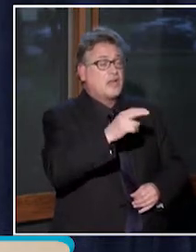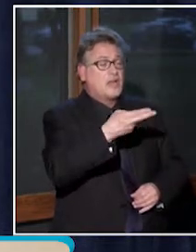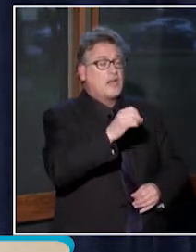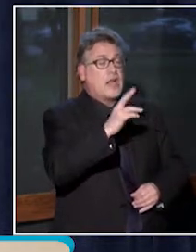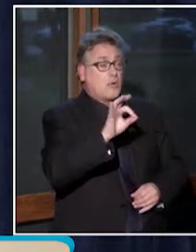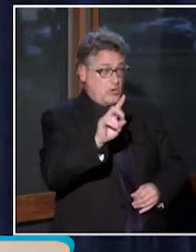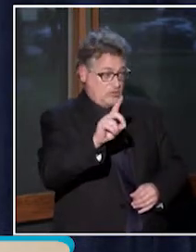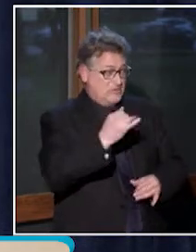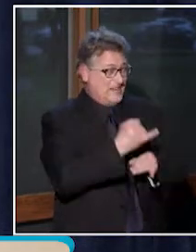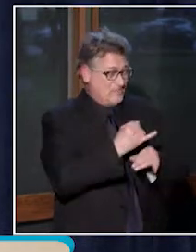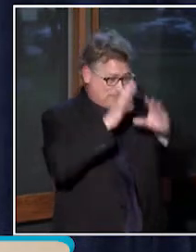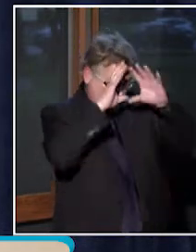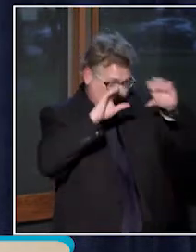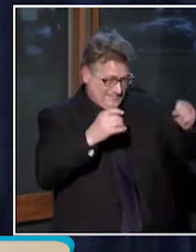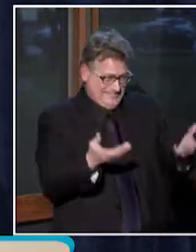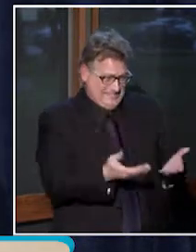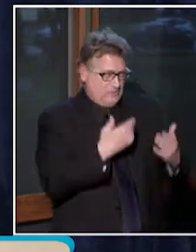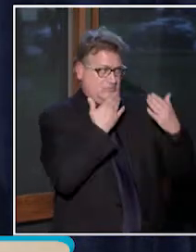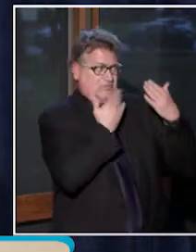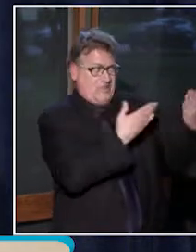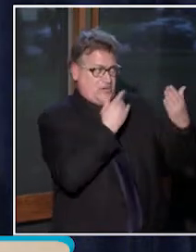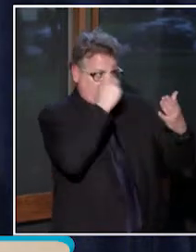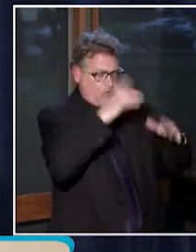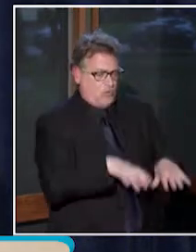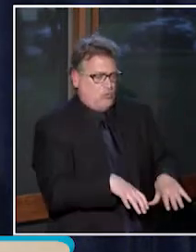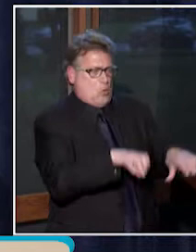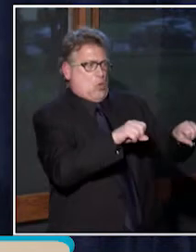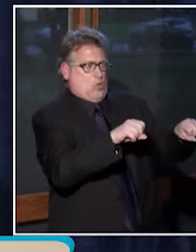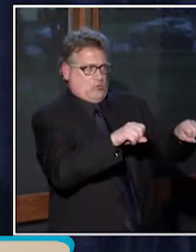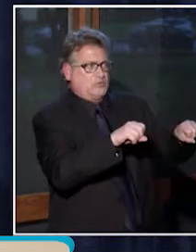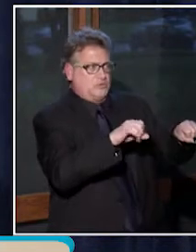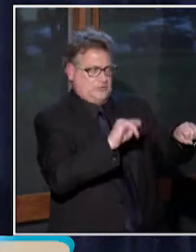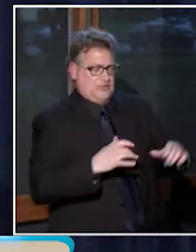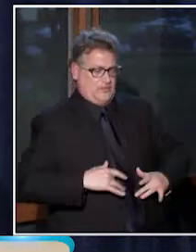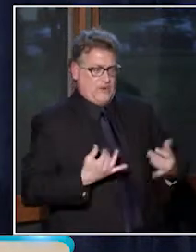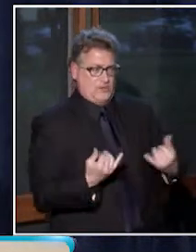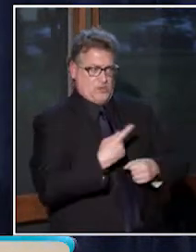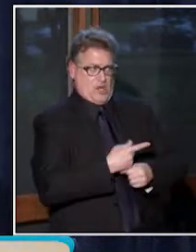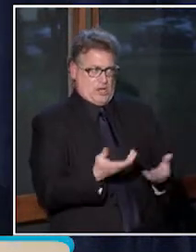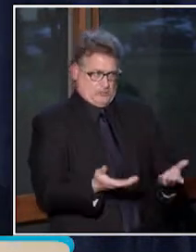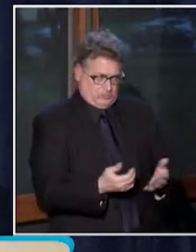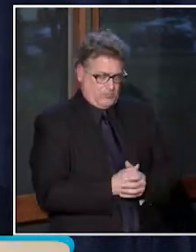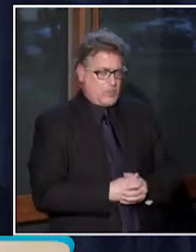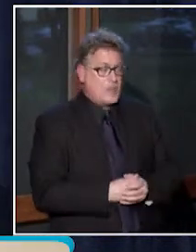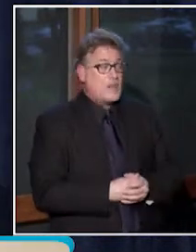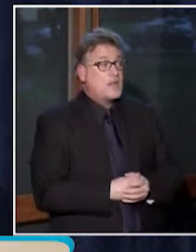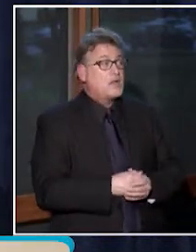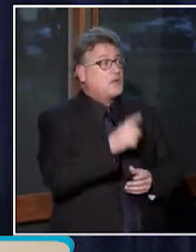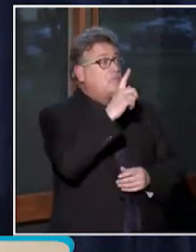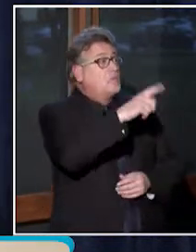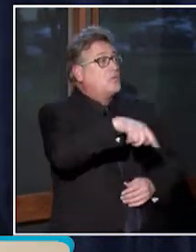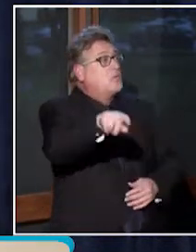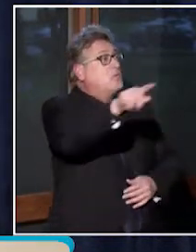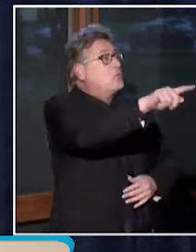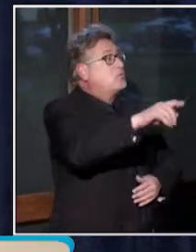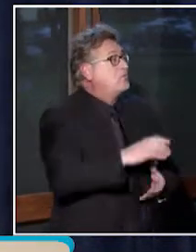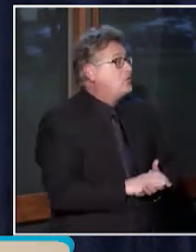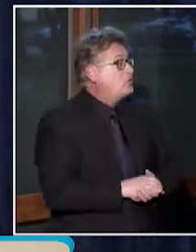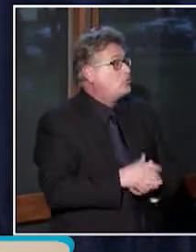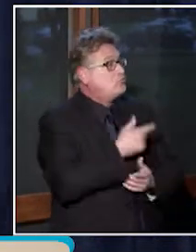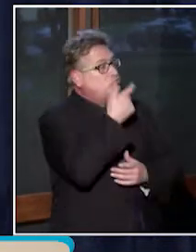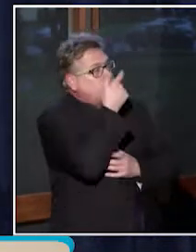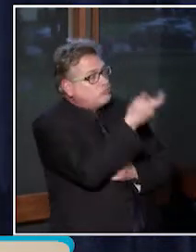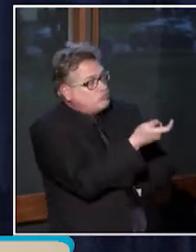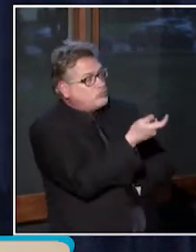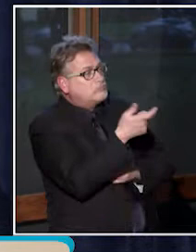president here, for allowing us to have this event here today. And to those of you who are watching